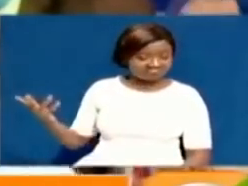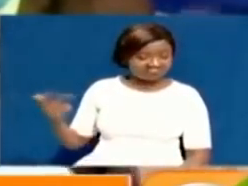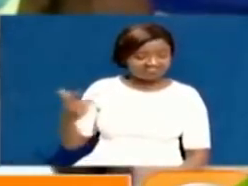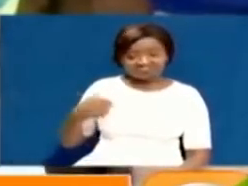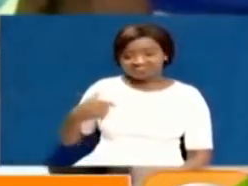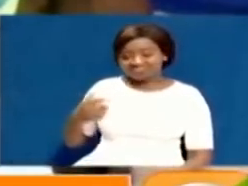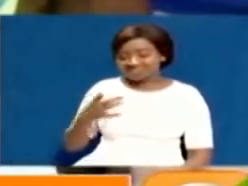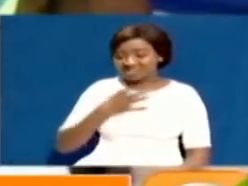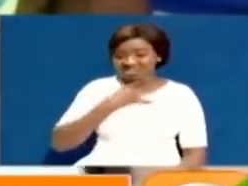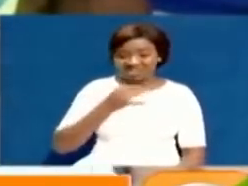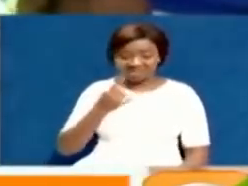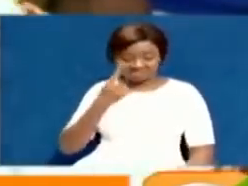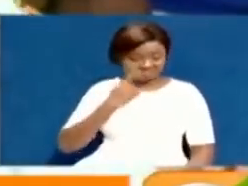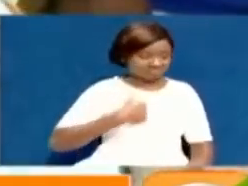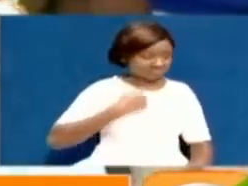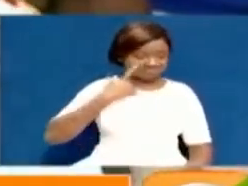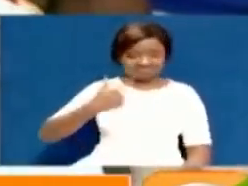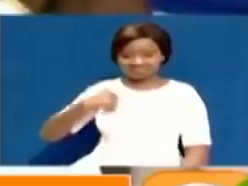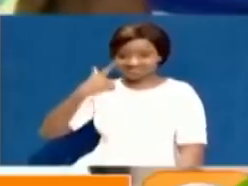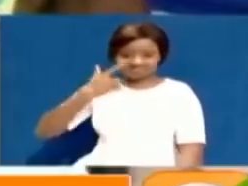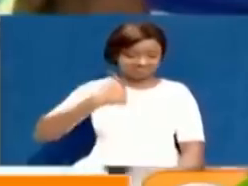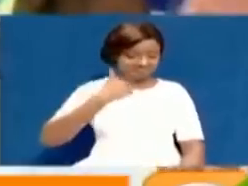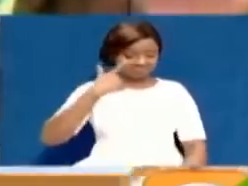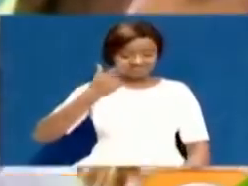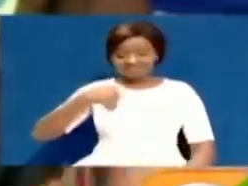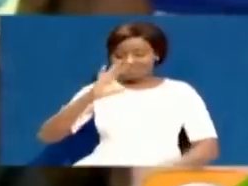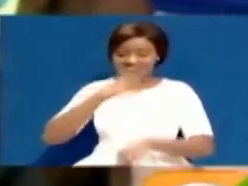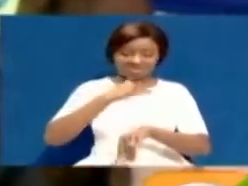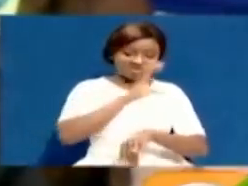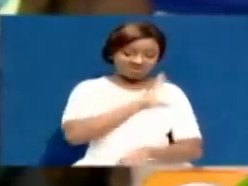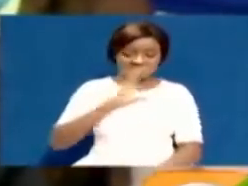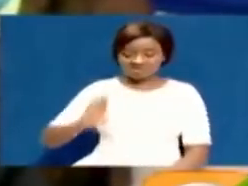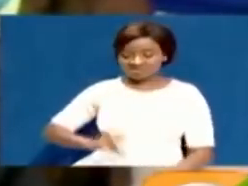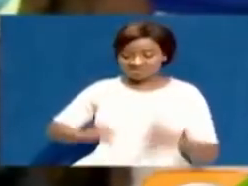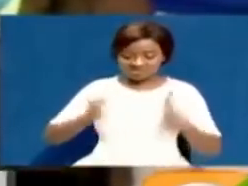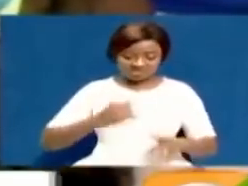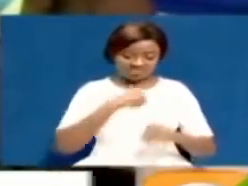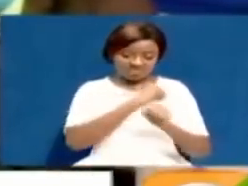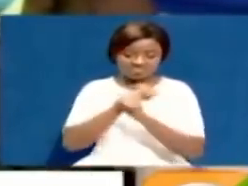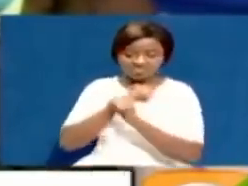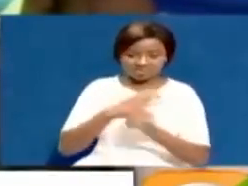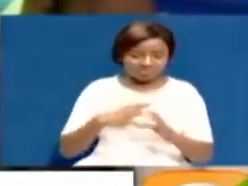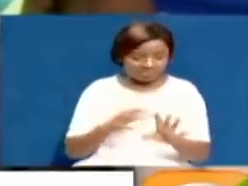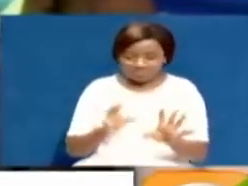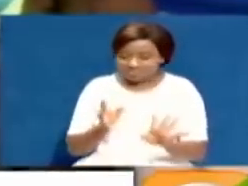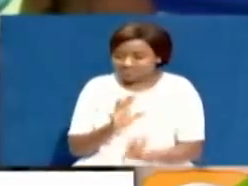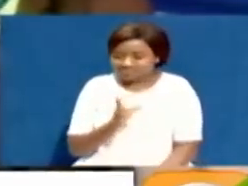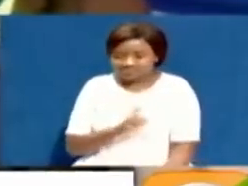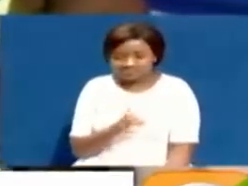sana kujiweka mbele ati mimi ni Mkristo zaidi kushinda watu.